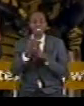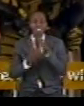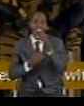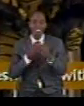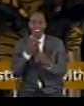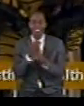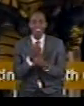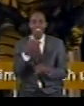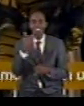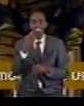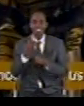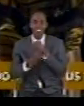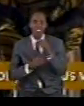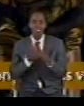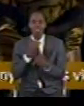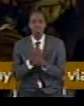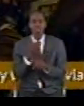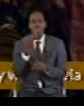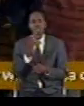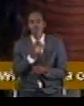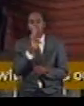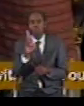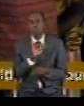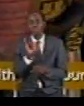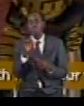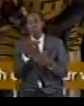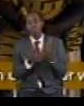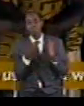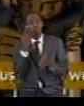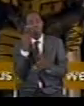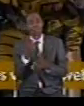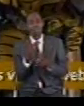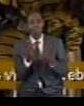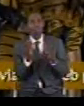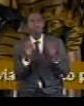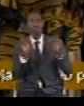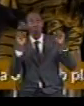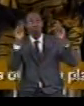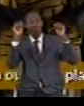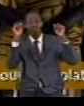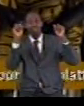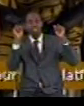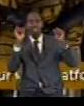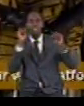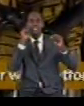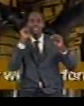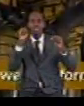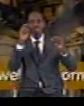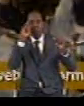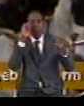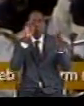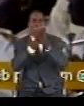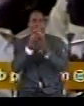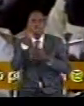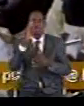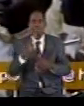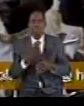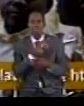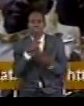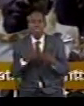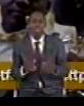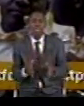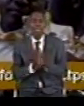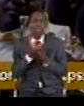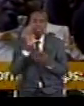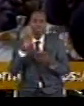10 years of using that thing you are seeing there She believed God and when they asked her to rise up